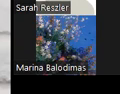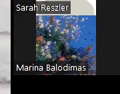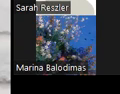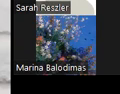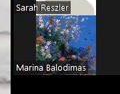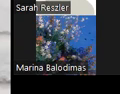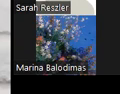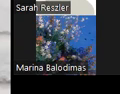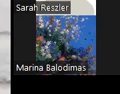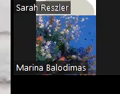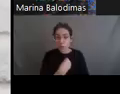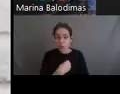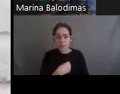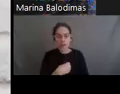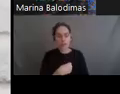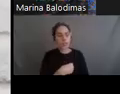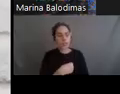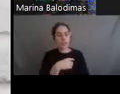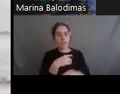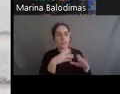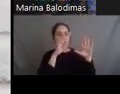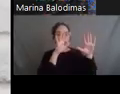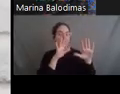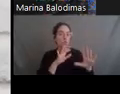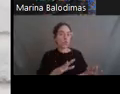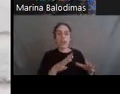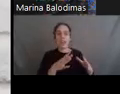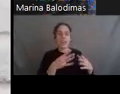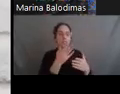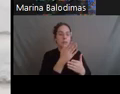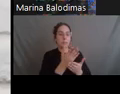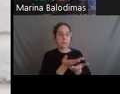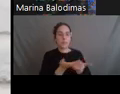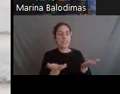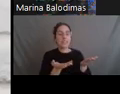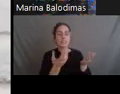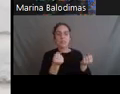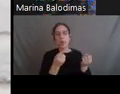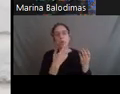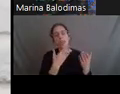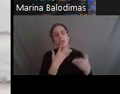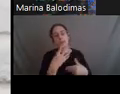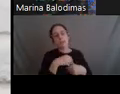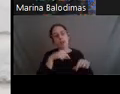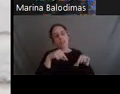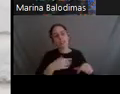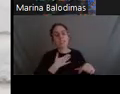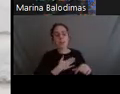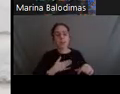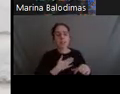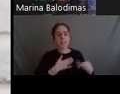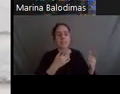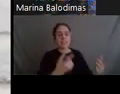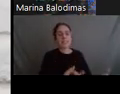think it's a great creation. Thank you for being a part of the exhibition, and please come check it out